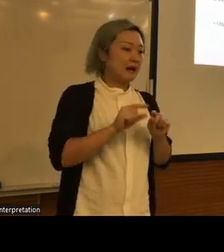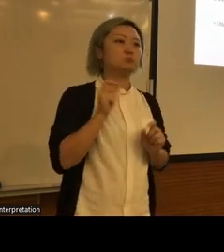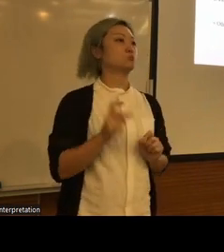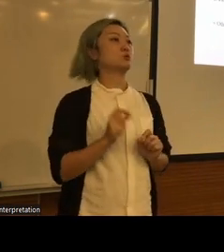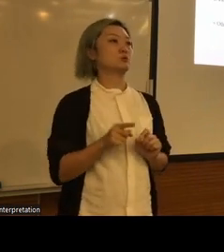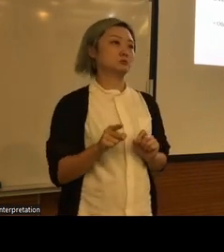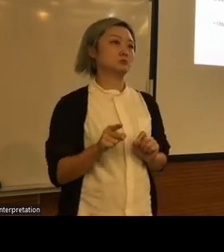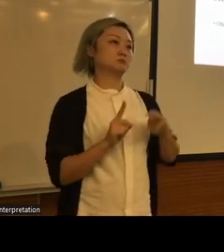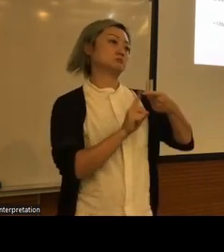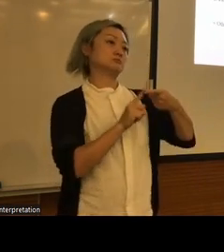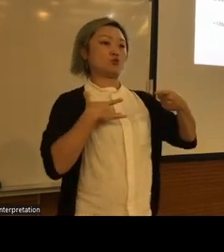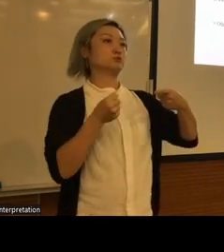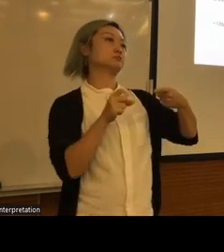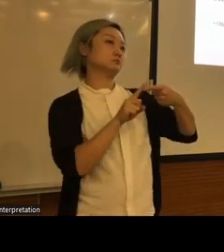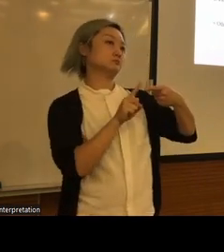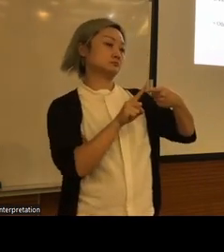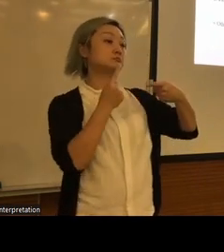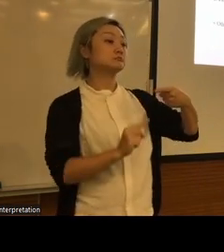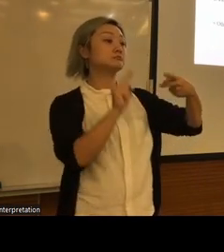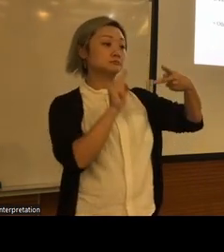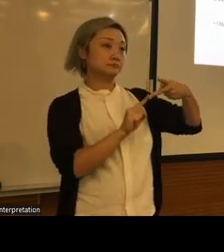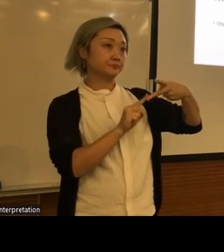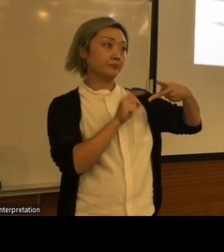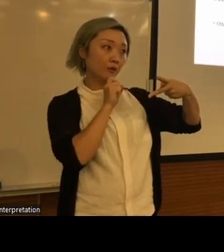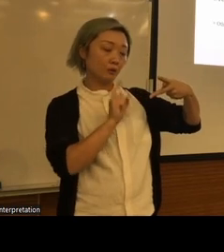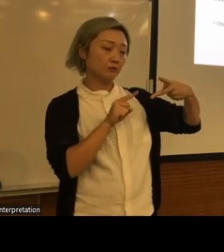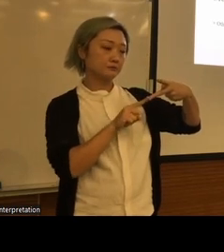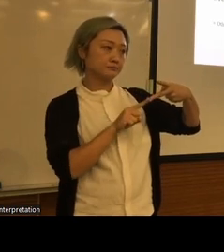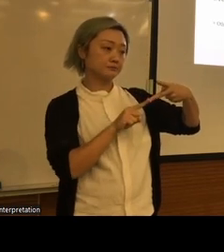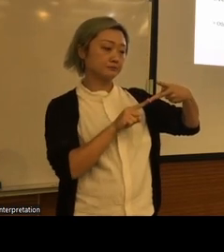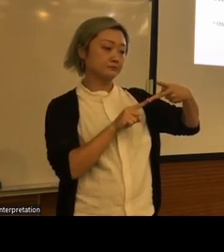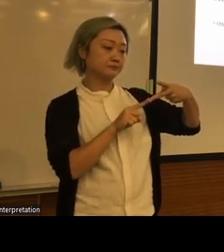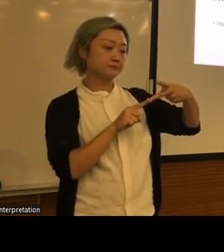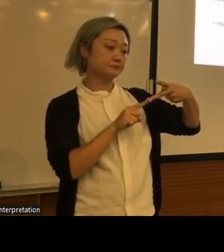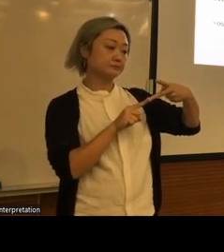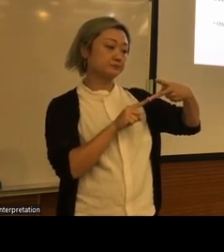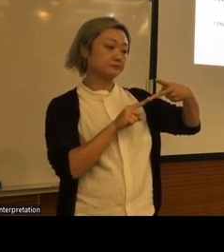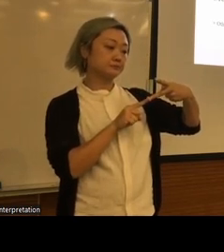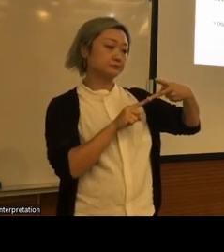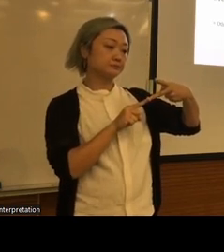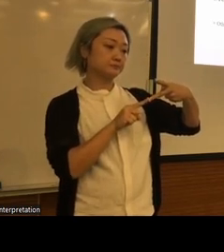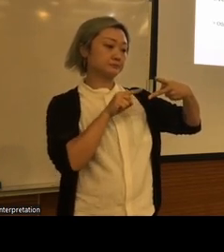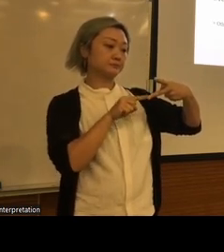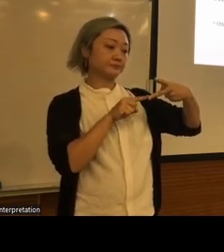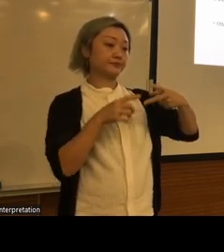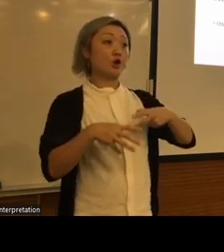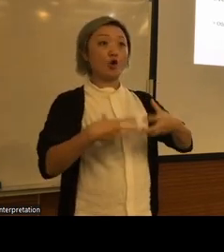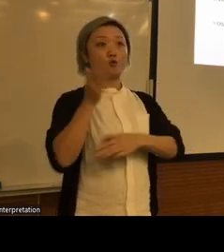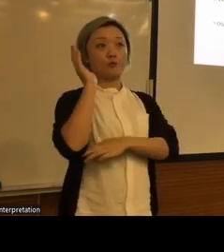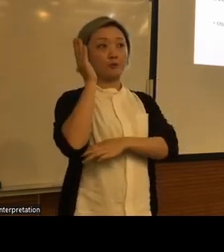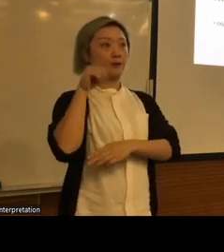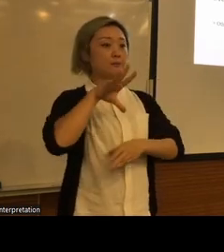the second thing by which I will define conference interpreting is